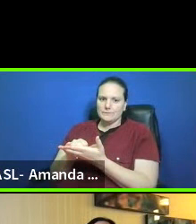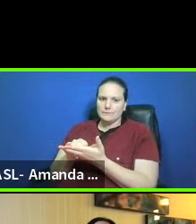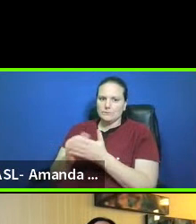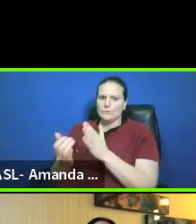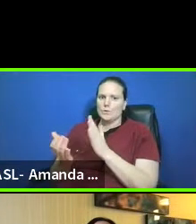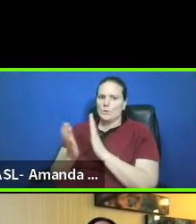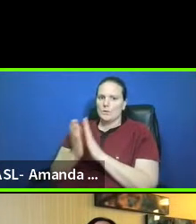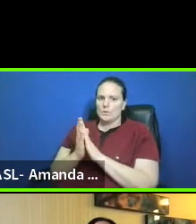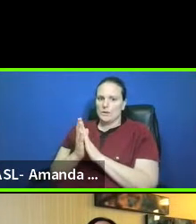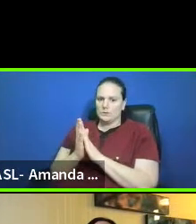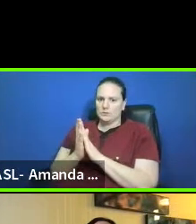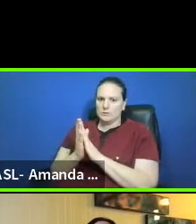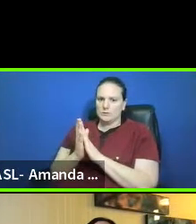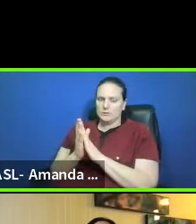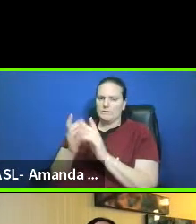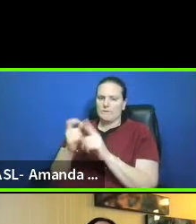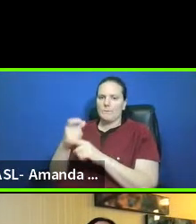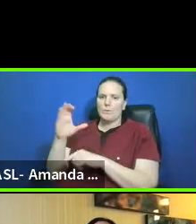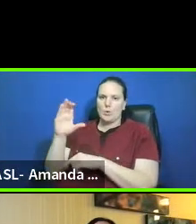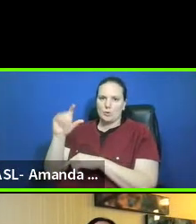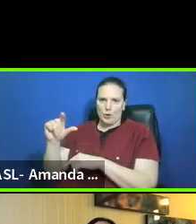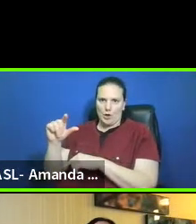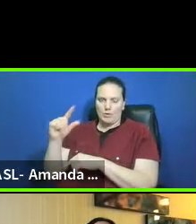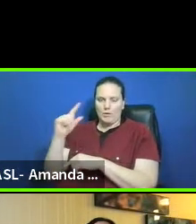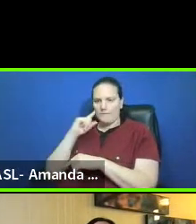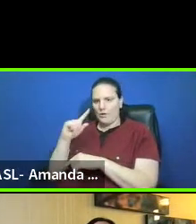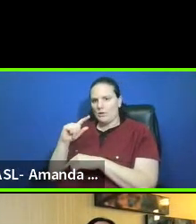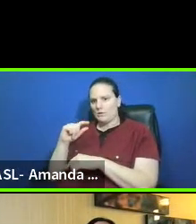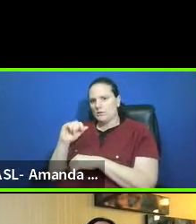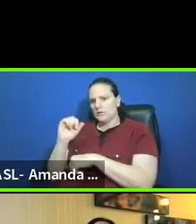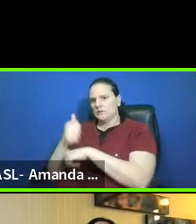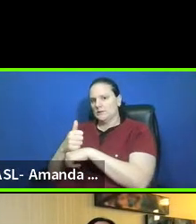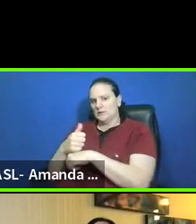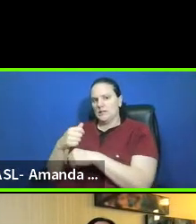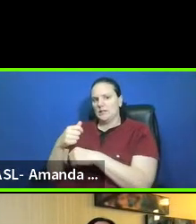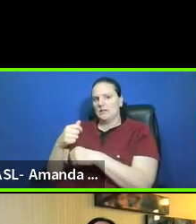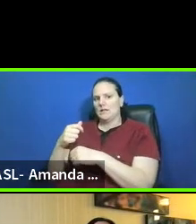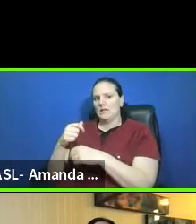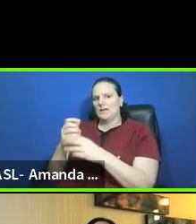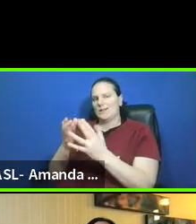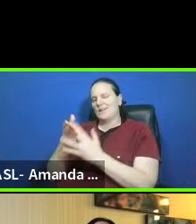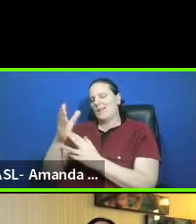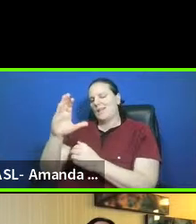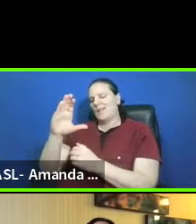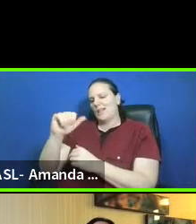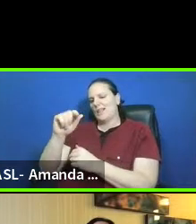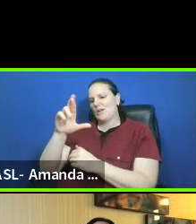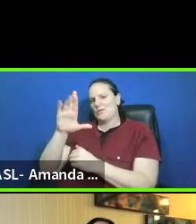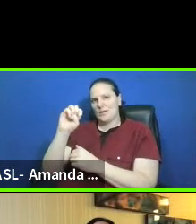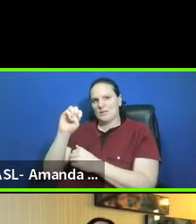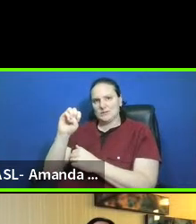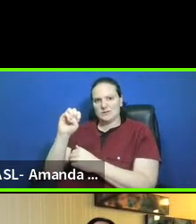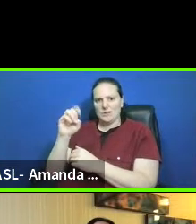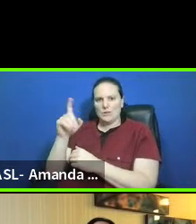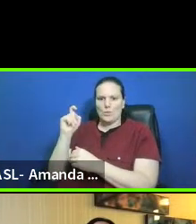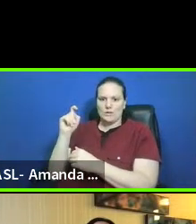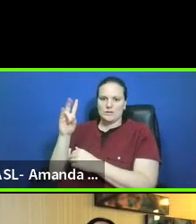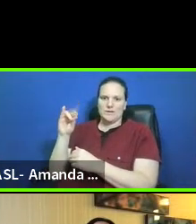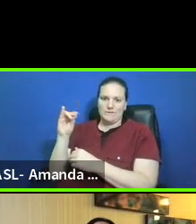request from the Coast Guard for the existing clearance or unlimited, and so it would provide the existing clearance of